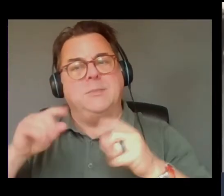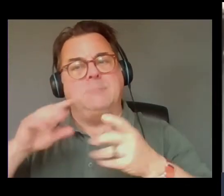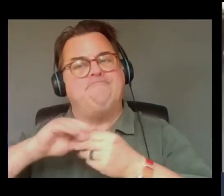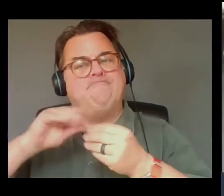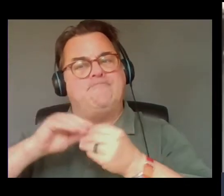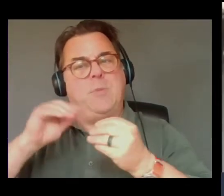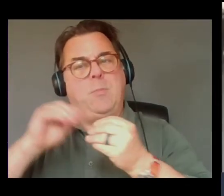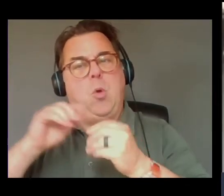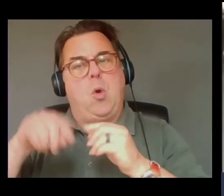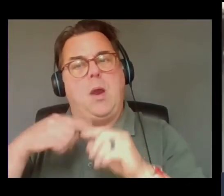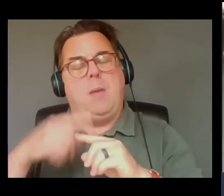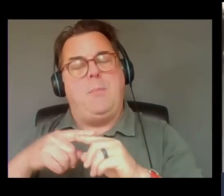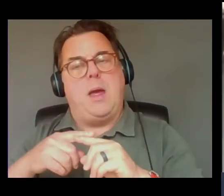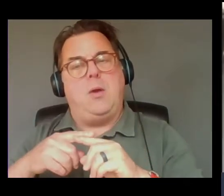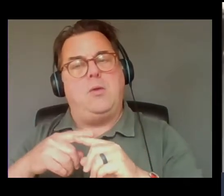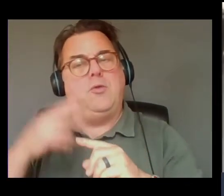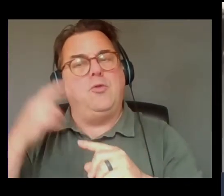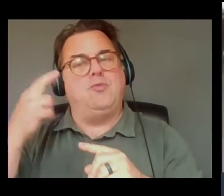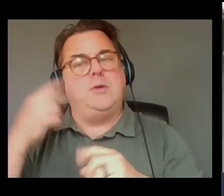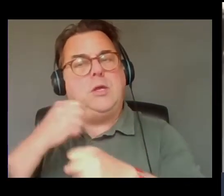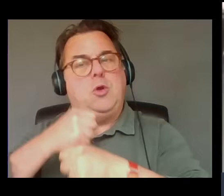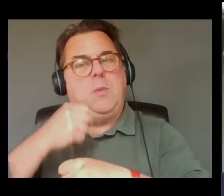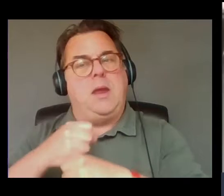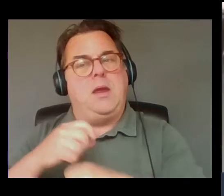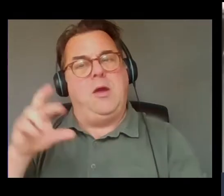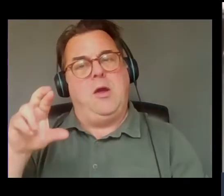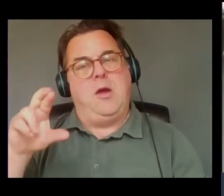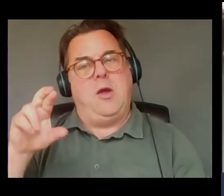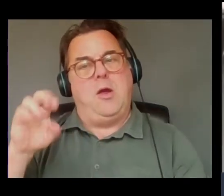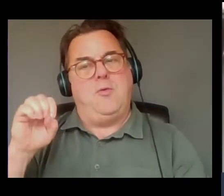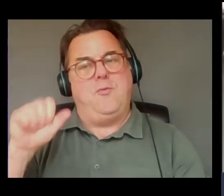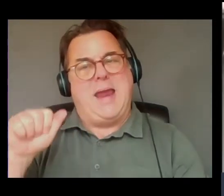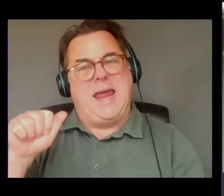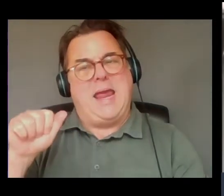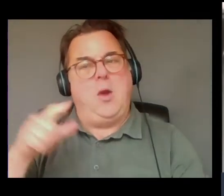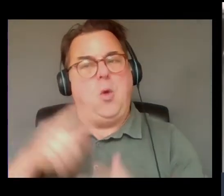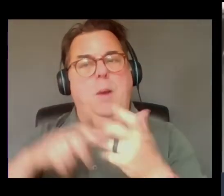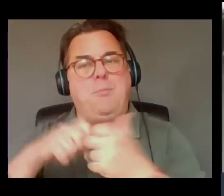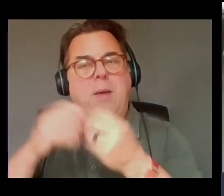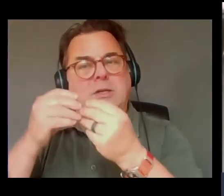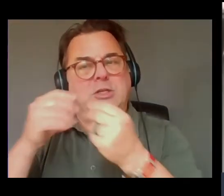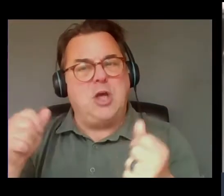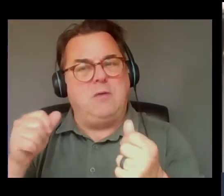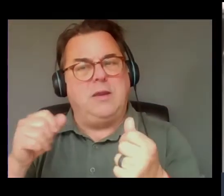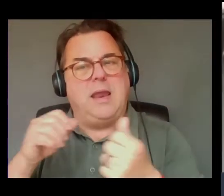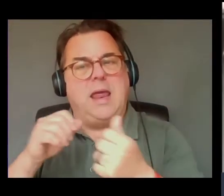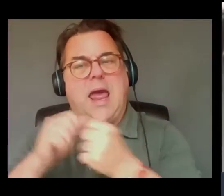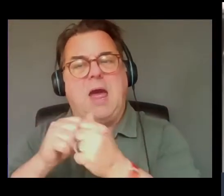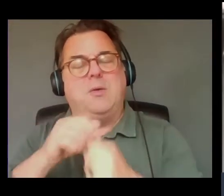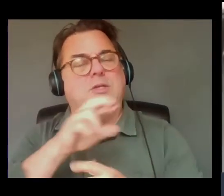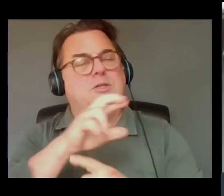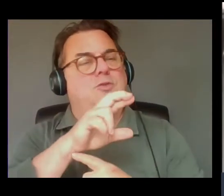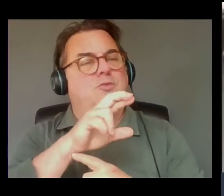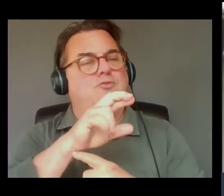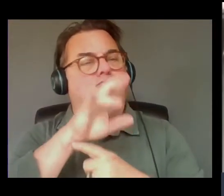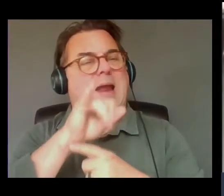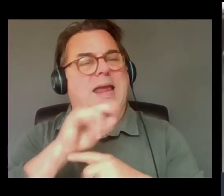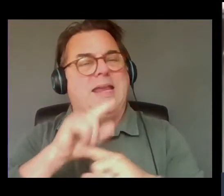about why you created Ray, the problems it solved, and maybe the differences between Anyscale and Ray.